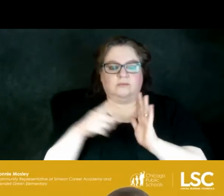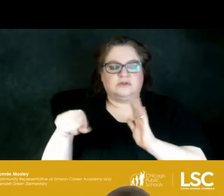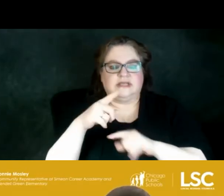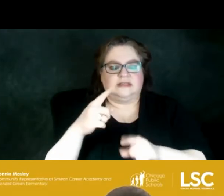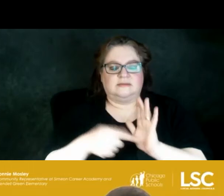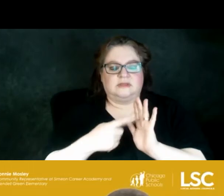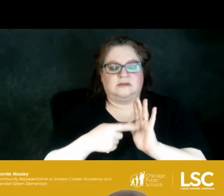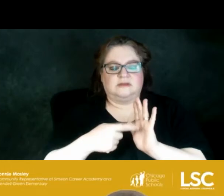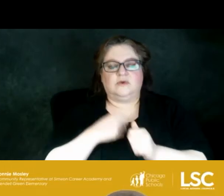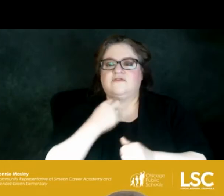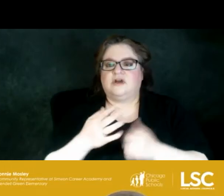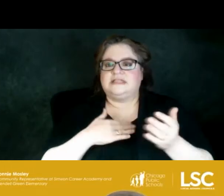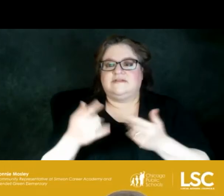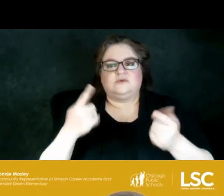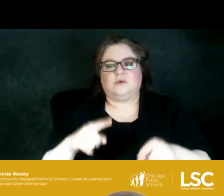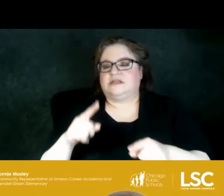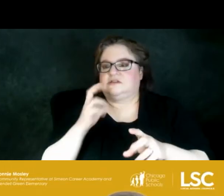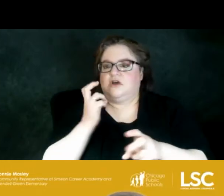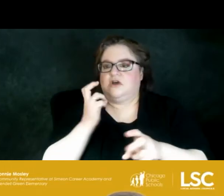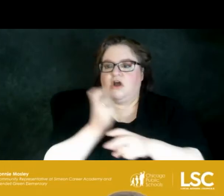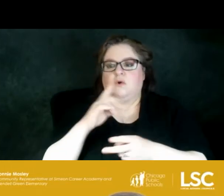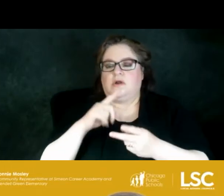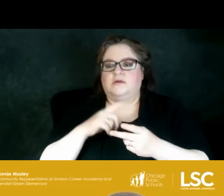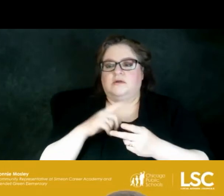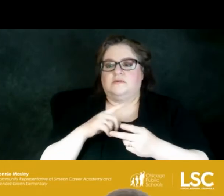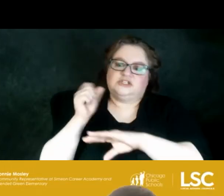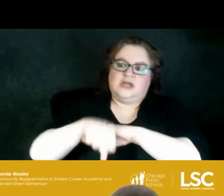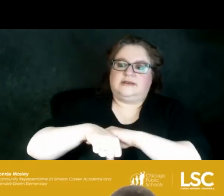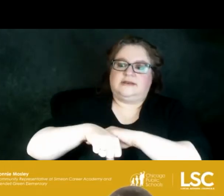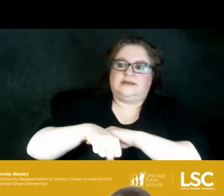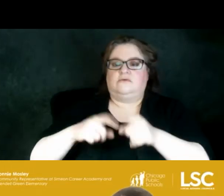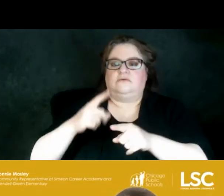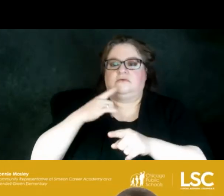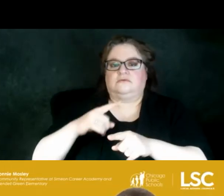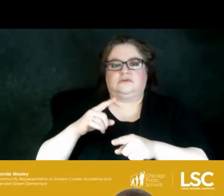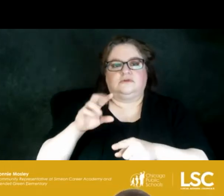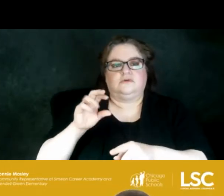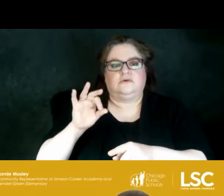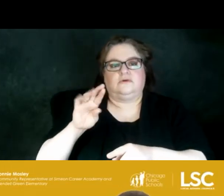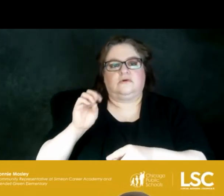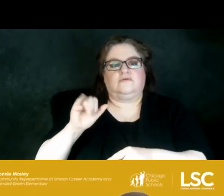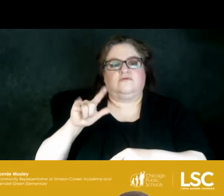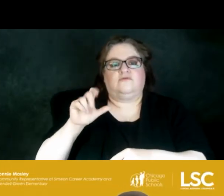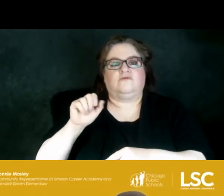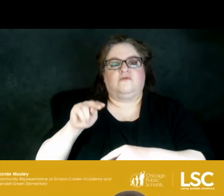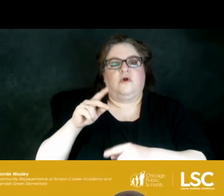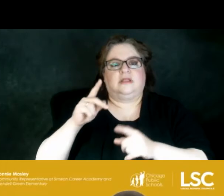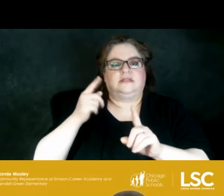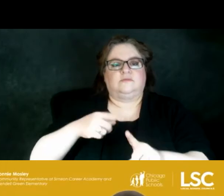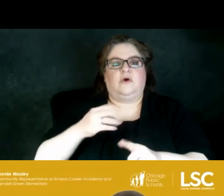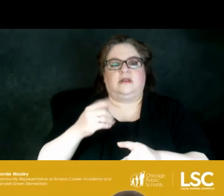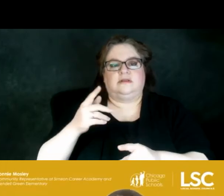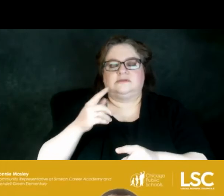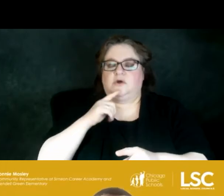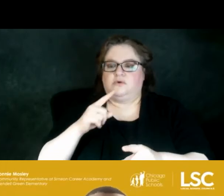sometimes with a voice, even when it's hard or when you're being shut down, to Froyland's point. So I would say be present, speak